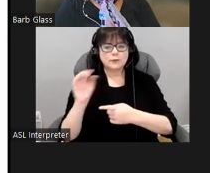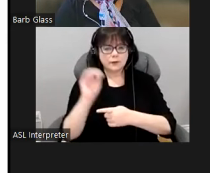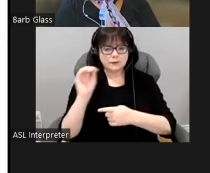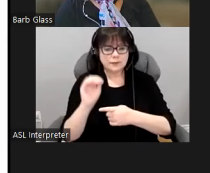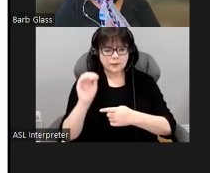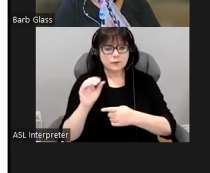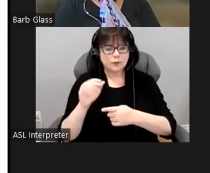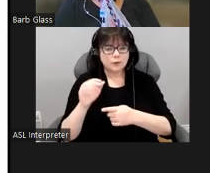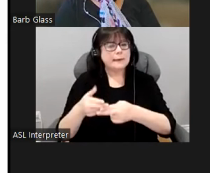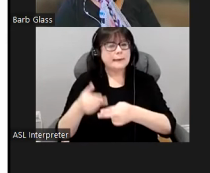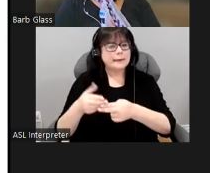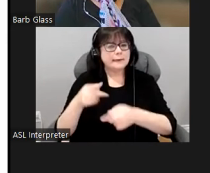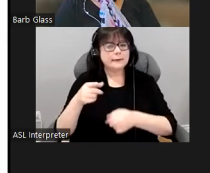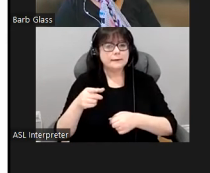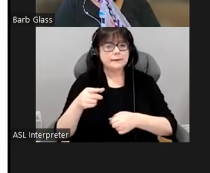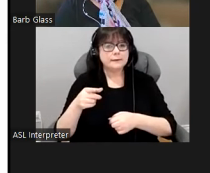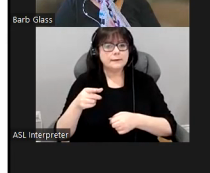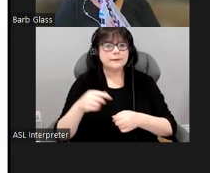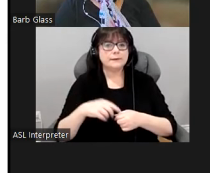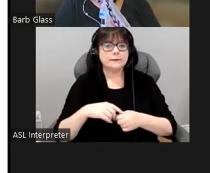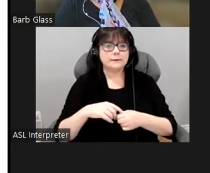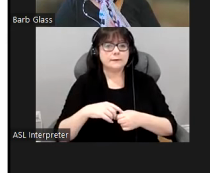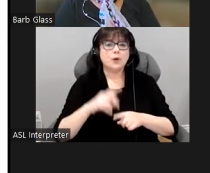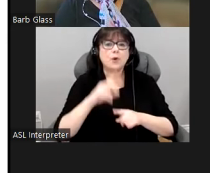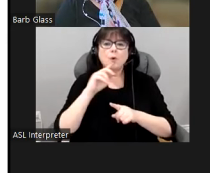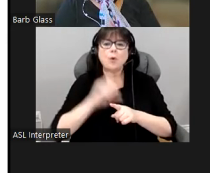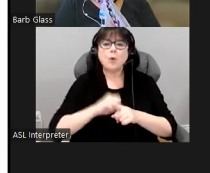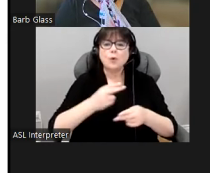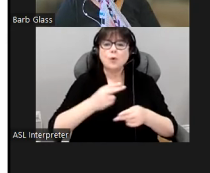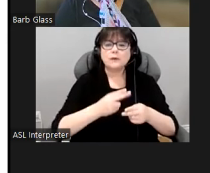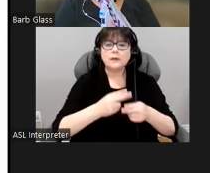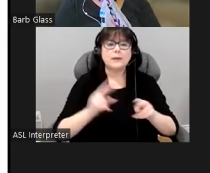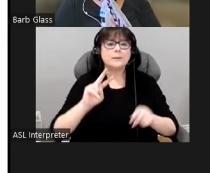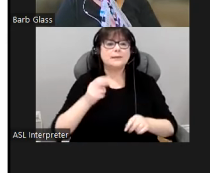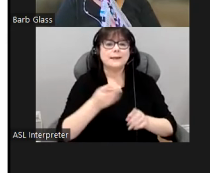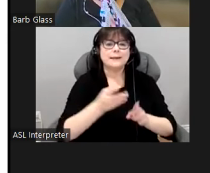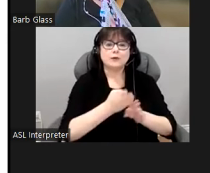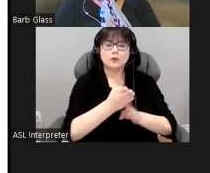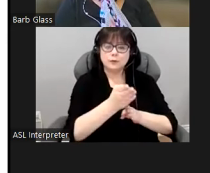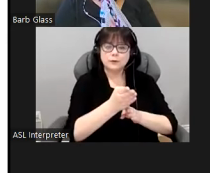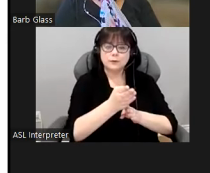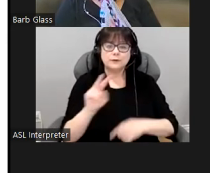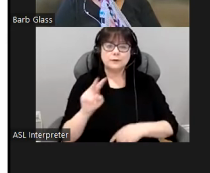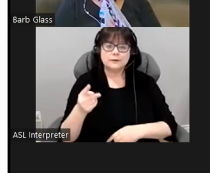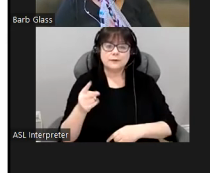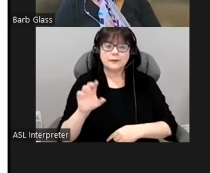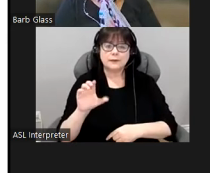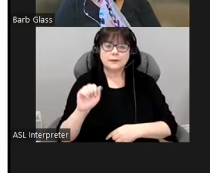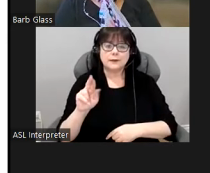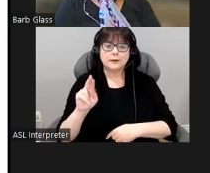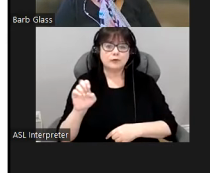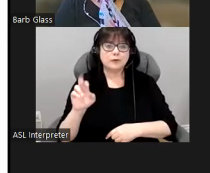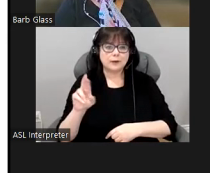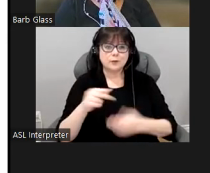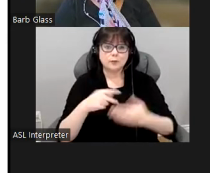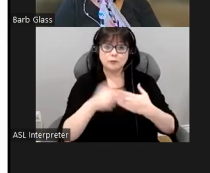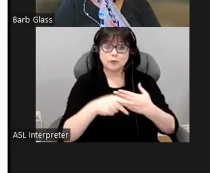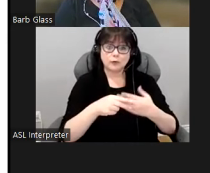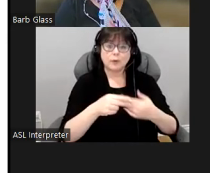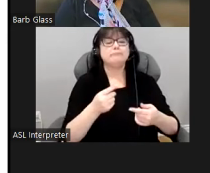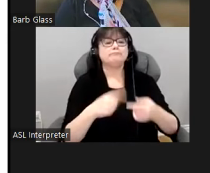predecessor, which is the Second Career Program. So anytime you now hear